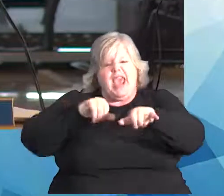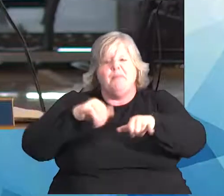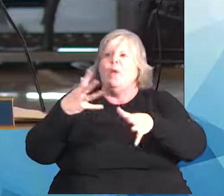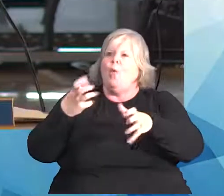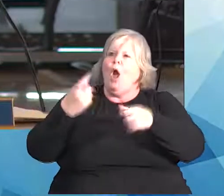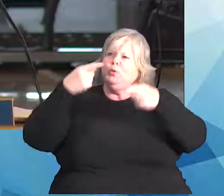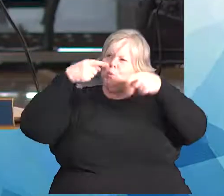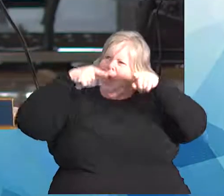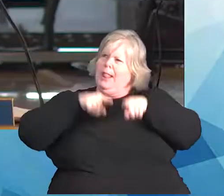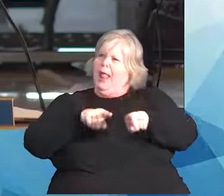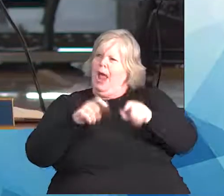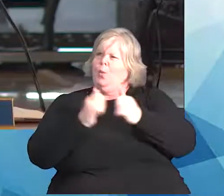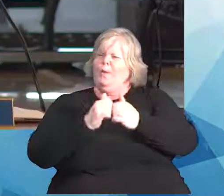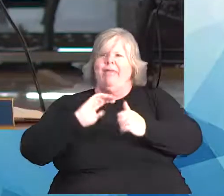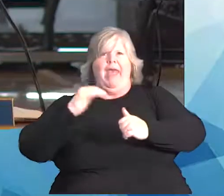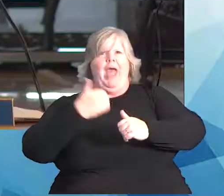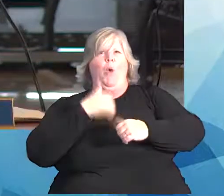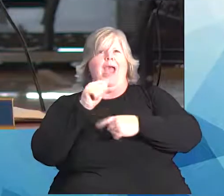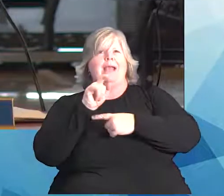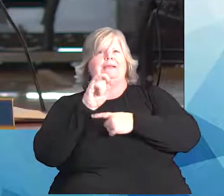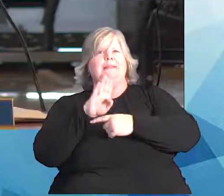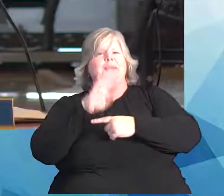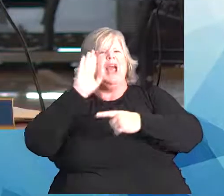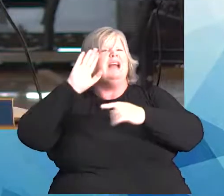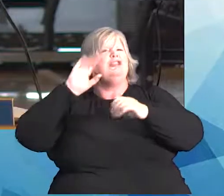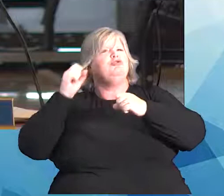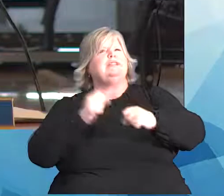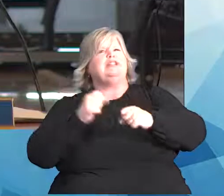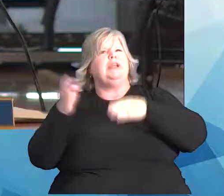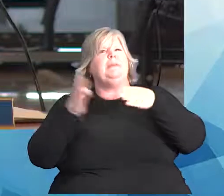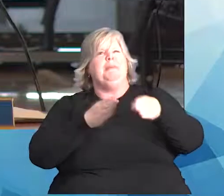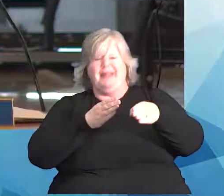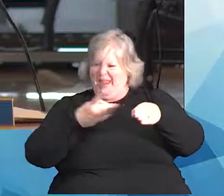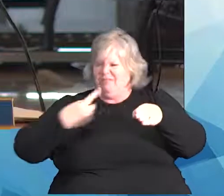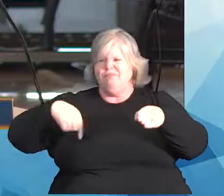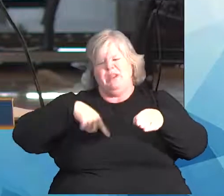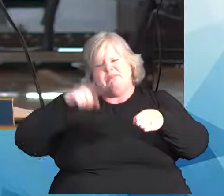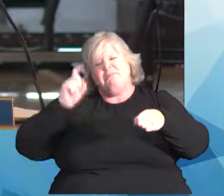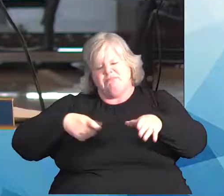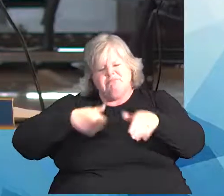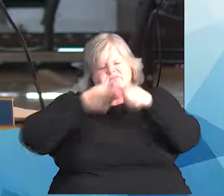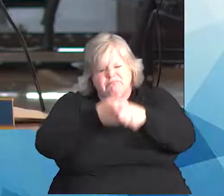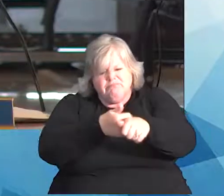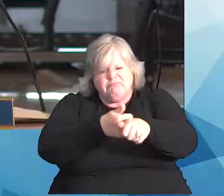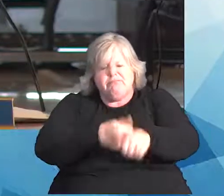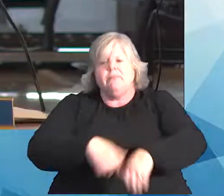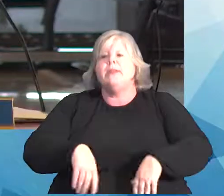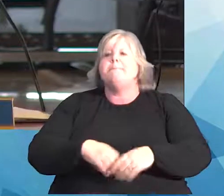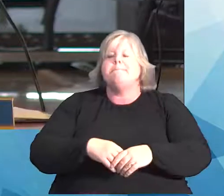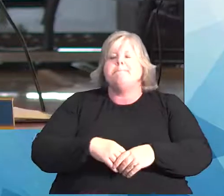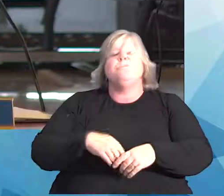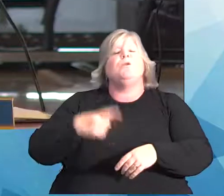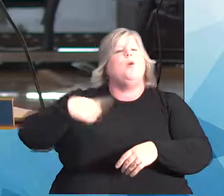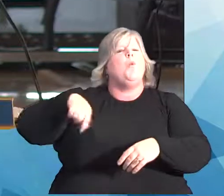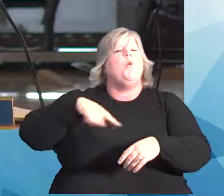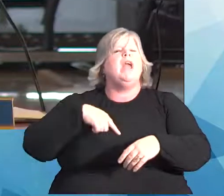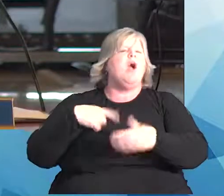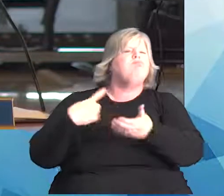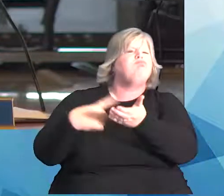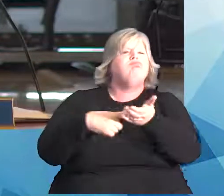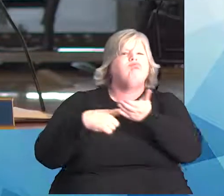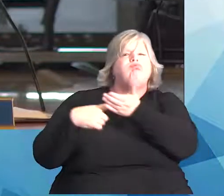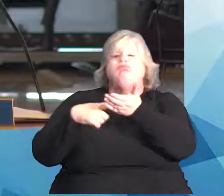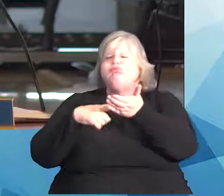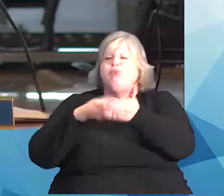plan. Much of the work we do aligns with Pillar 2, but as we began to discuss and learn more,